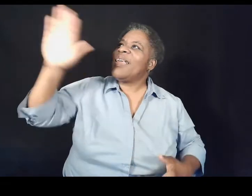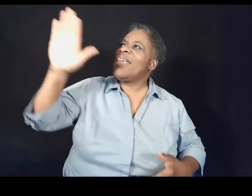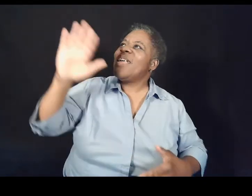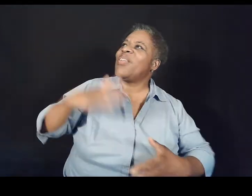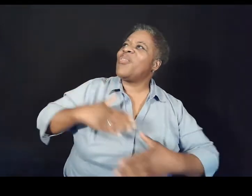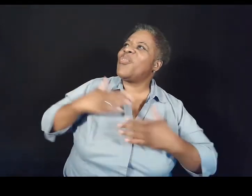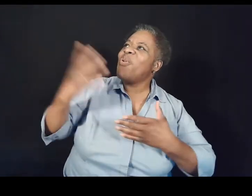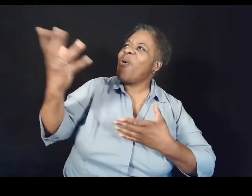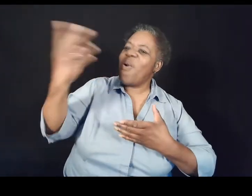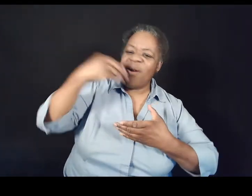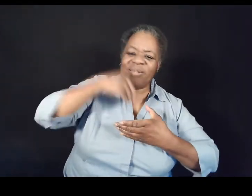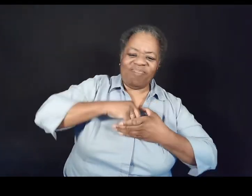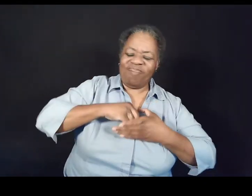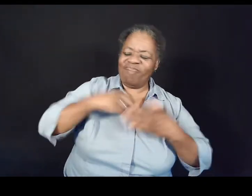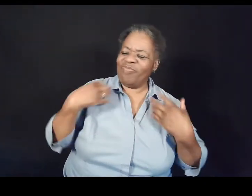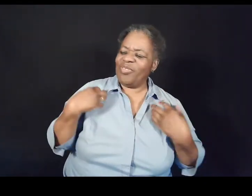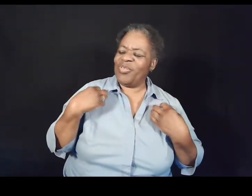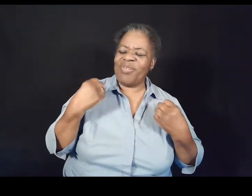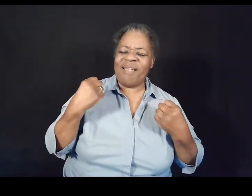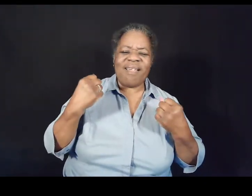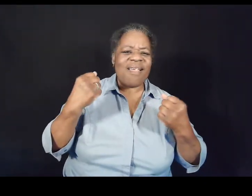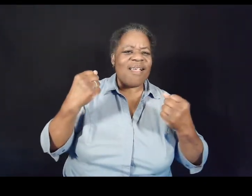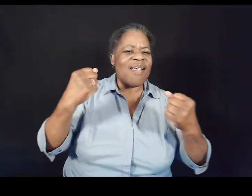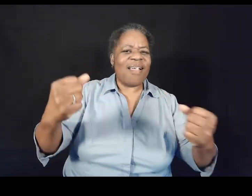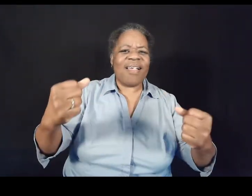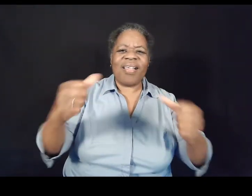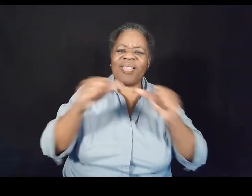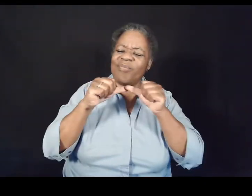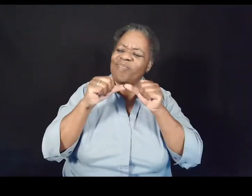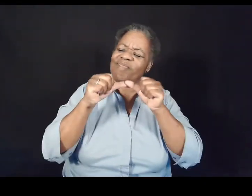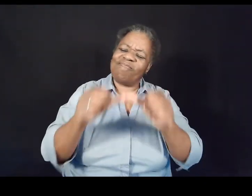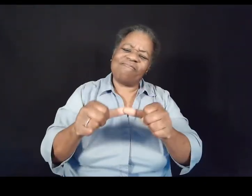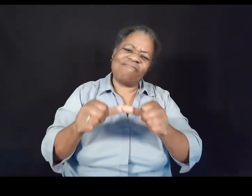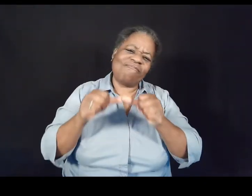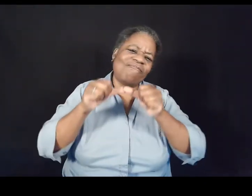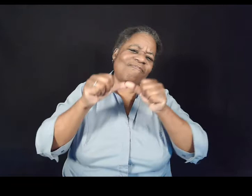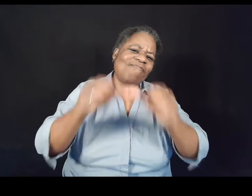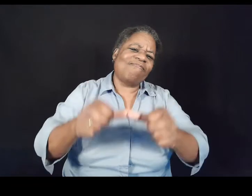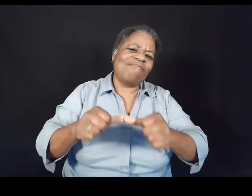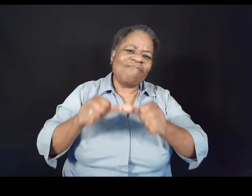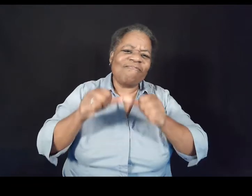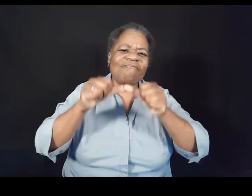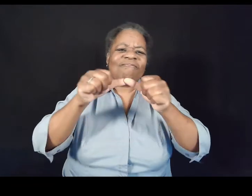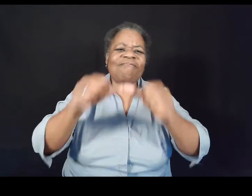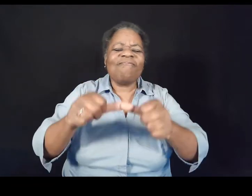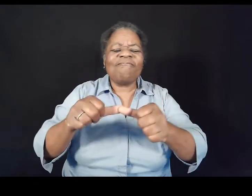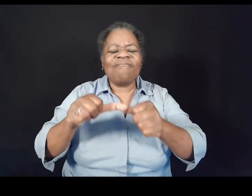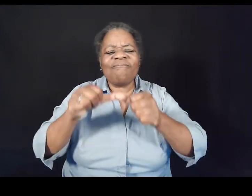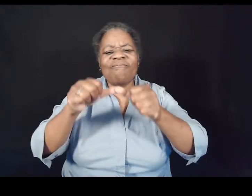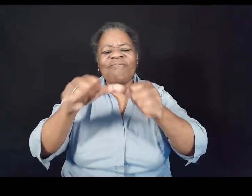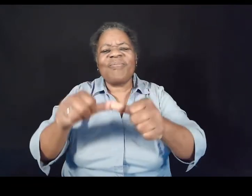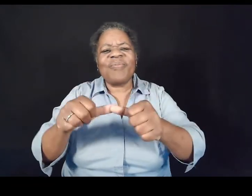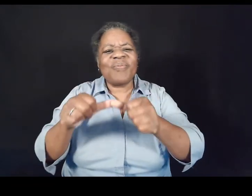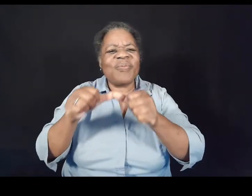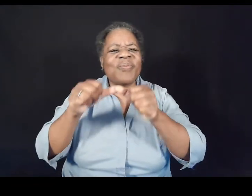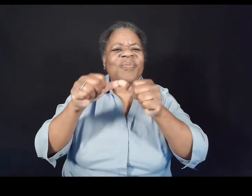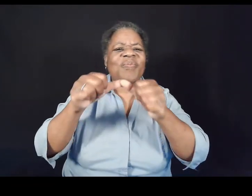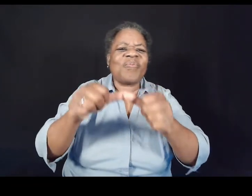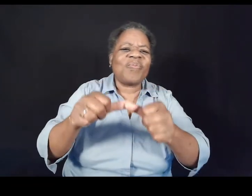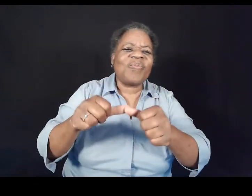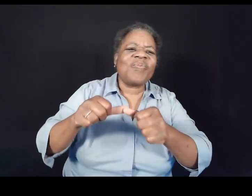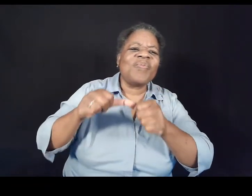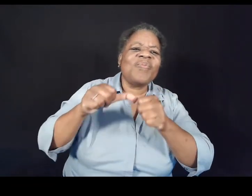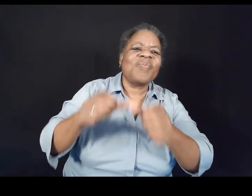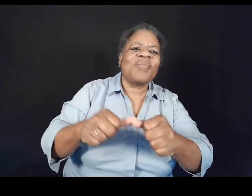strength. The joy, the joy. The joy of the Lord is my strength.